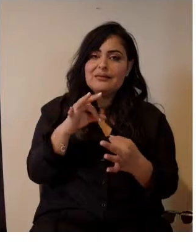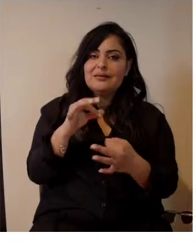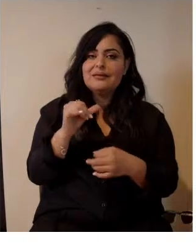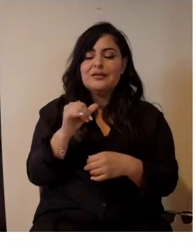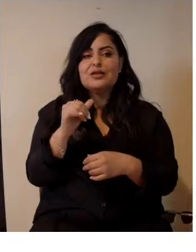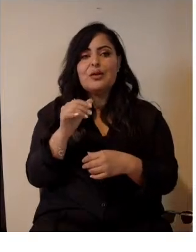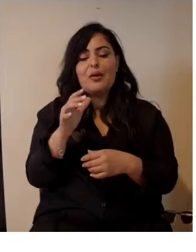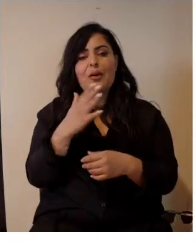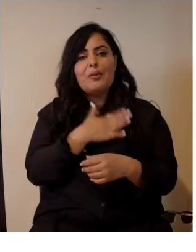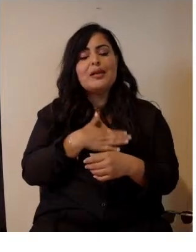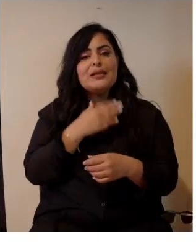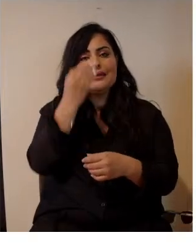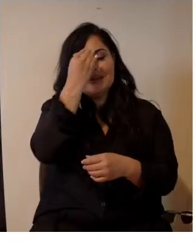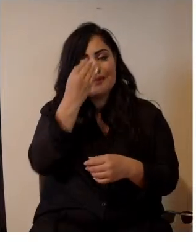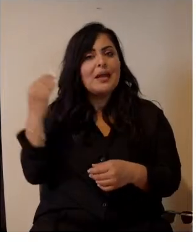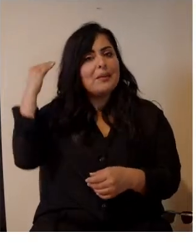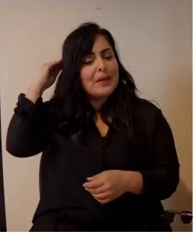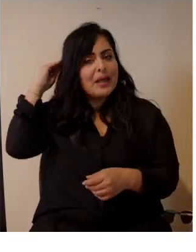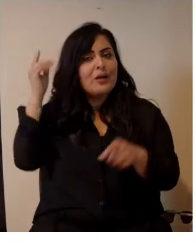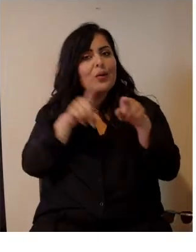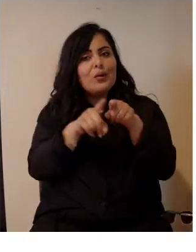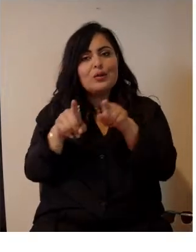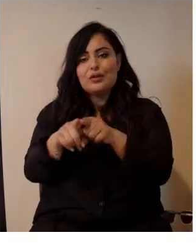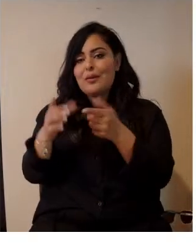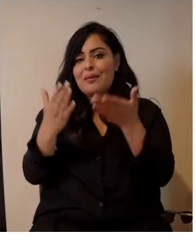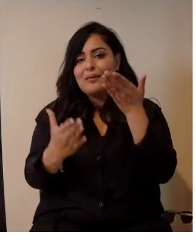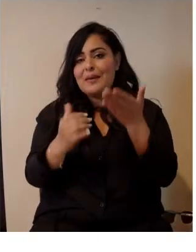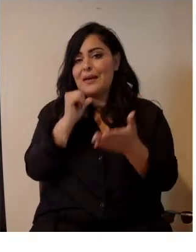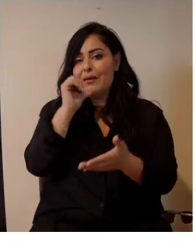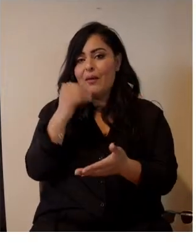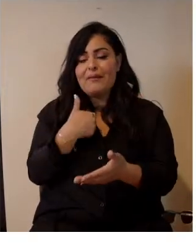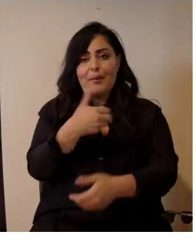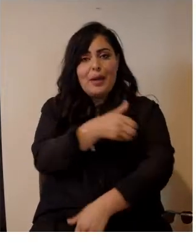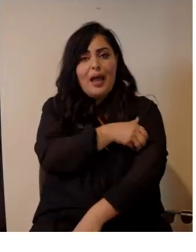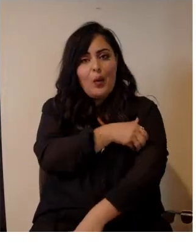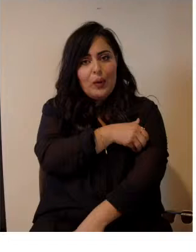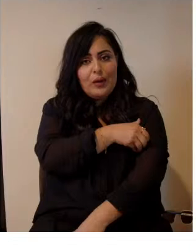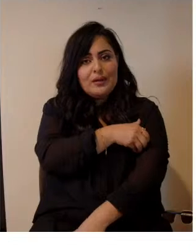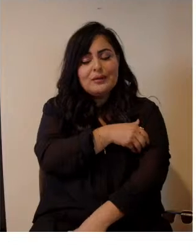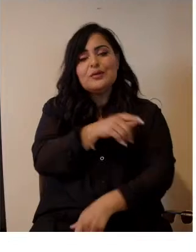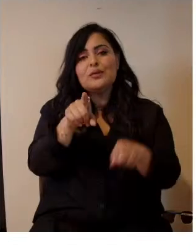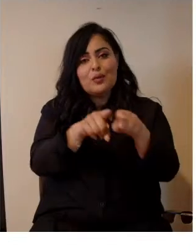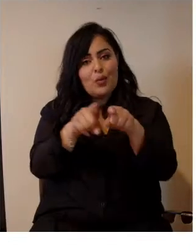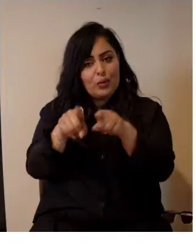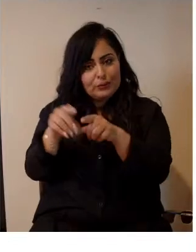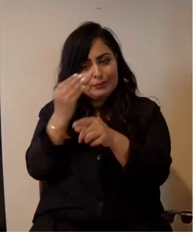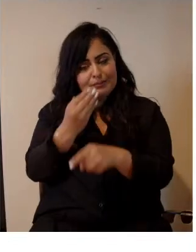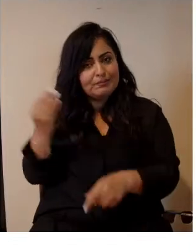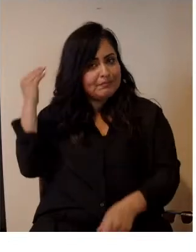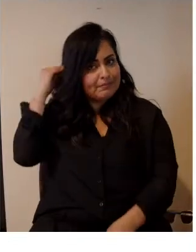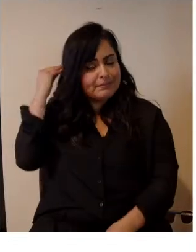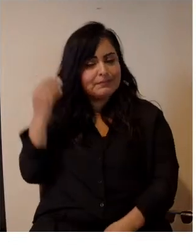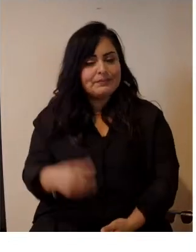into consideration. We also may not have power when you return. Take that into consideration as well.